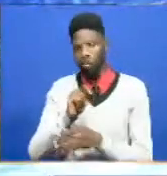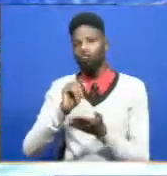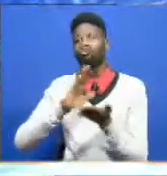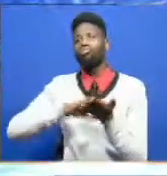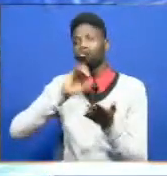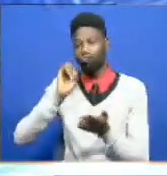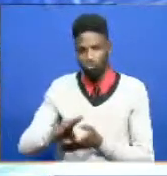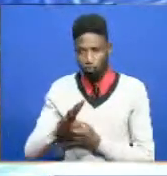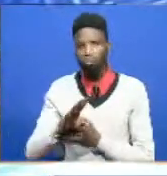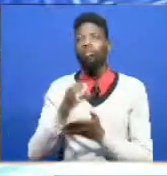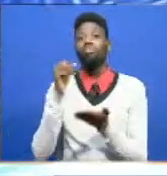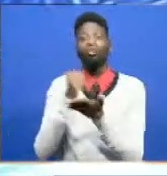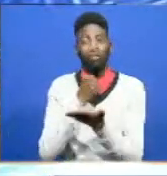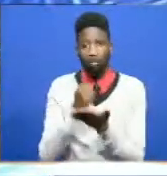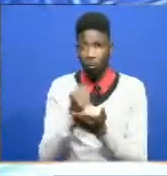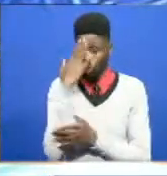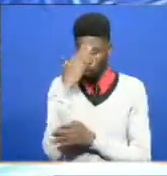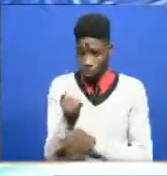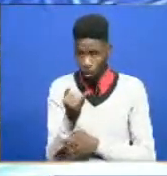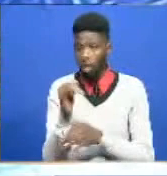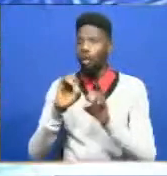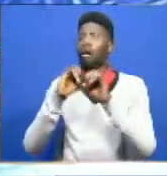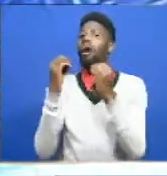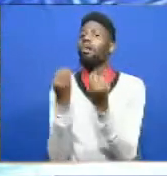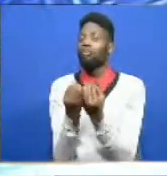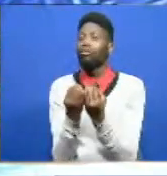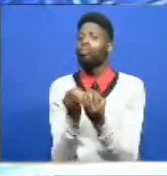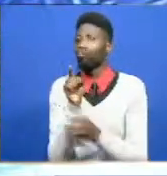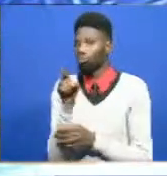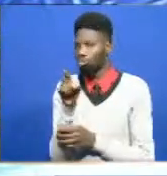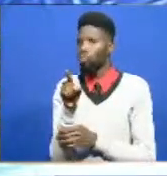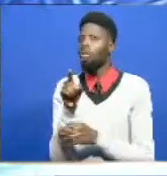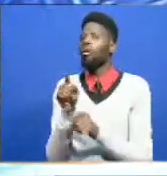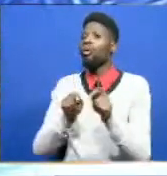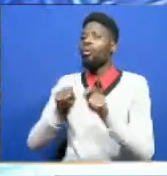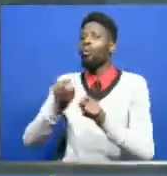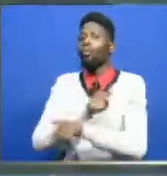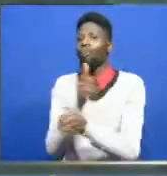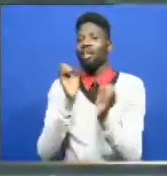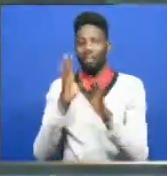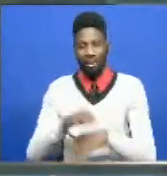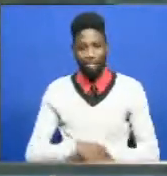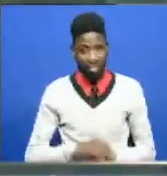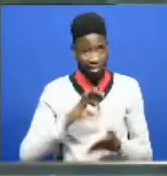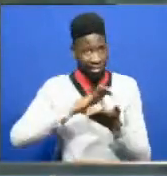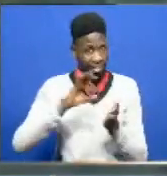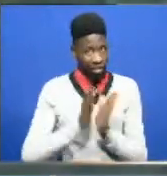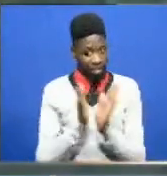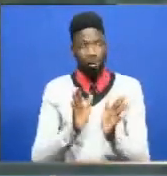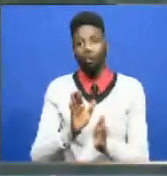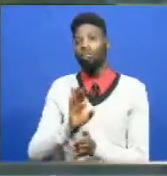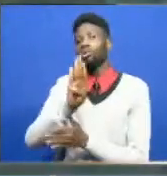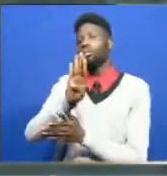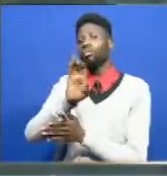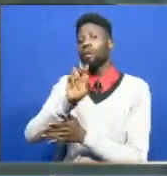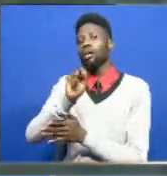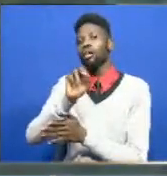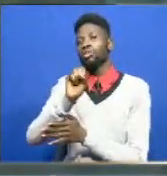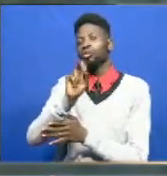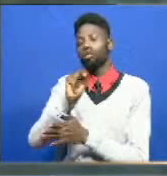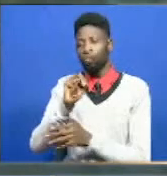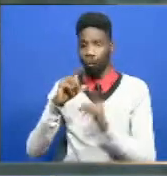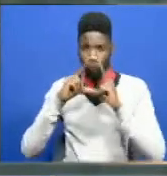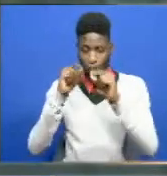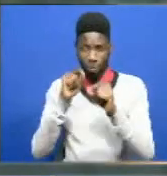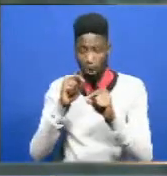alleged mismanagement of the organization. Through its Secretary-General Benson Okwaro, the union claims the management has failed to